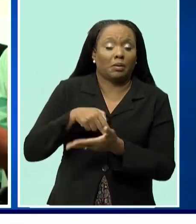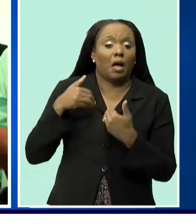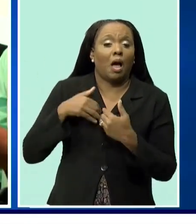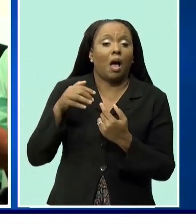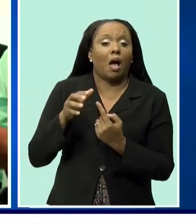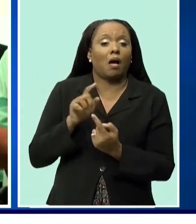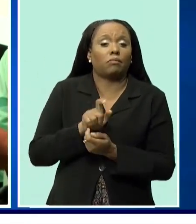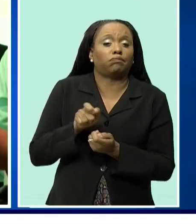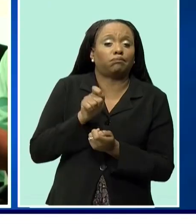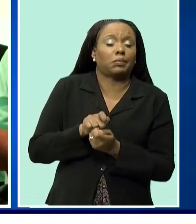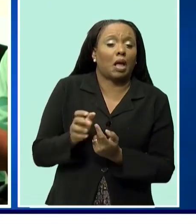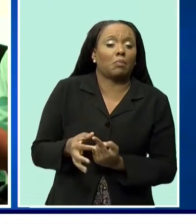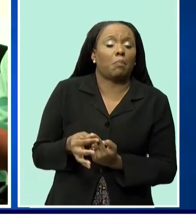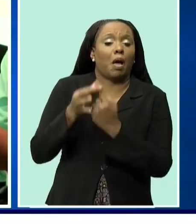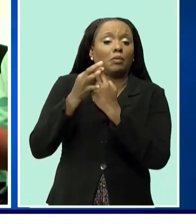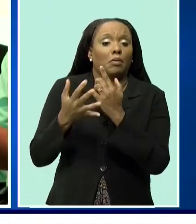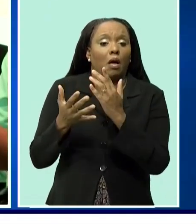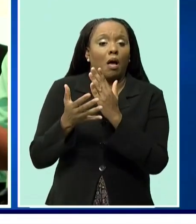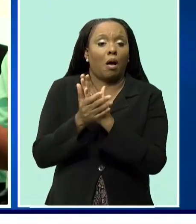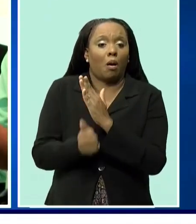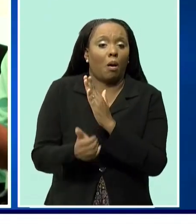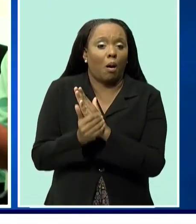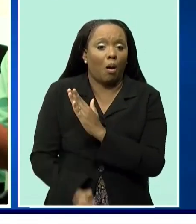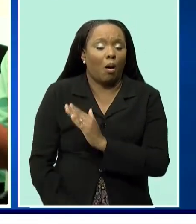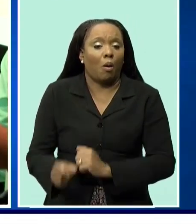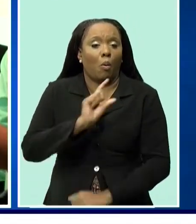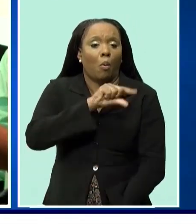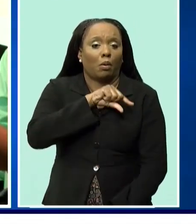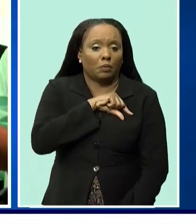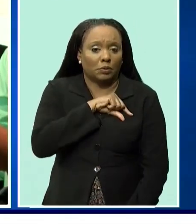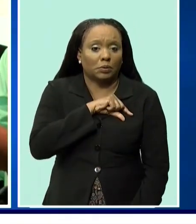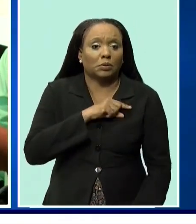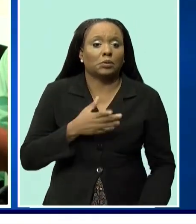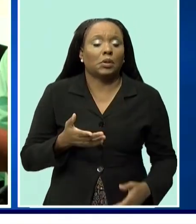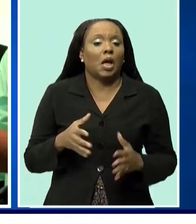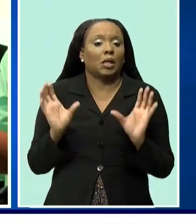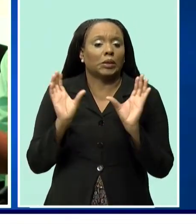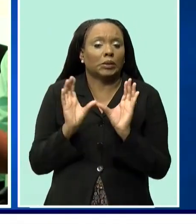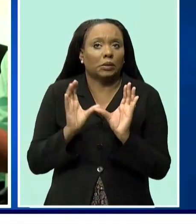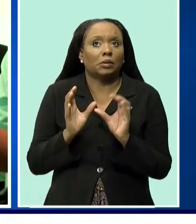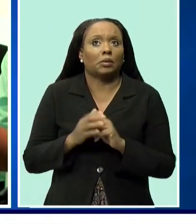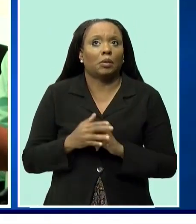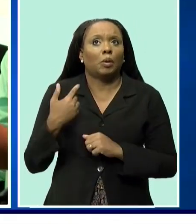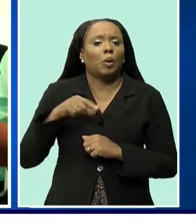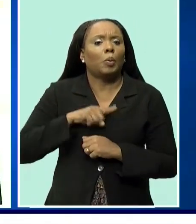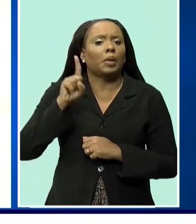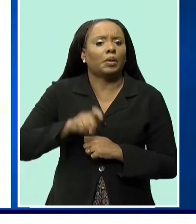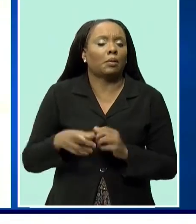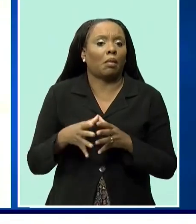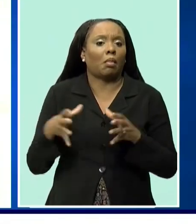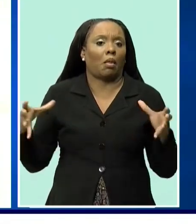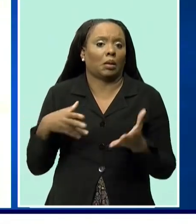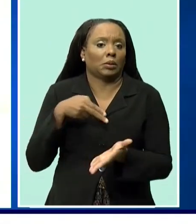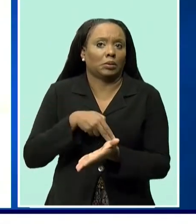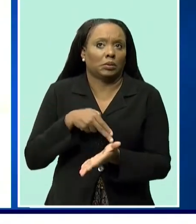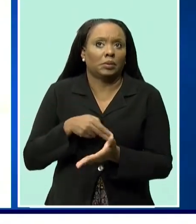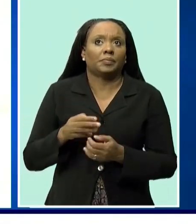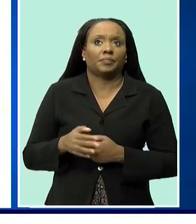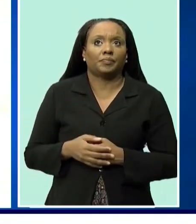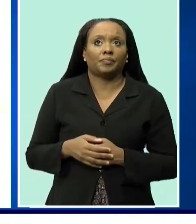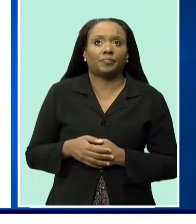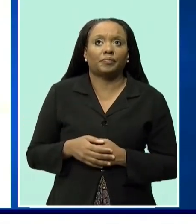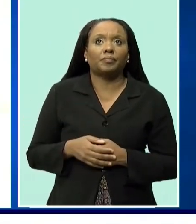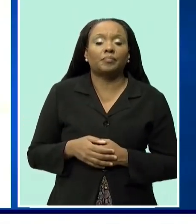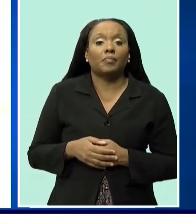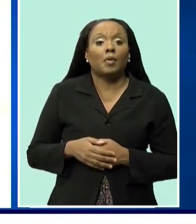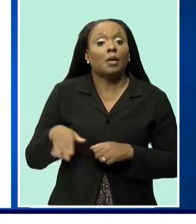qualifications. They join us at a time where our need for nursing continues to be great. The hospital's executive chairman said it is part of